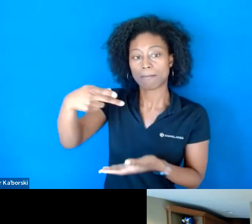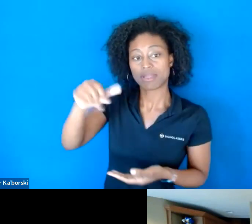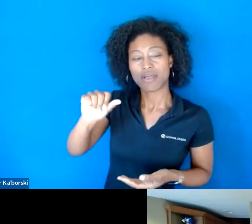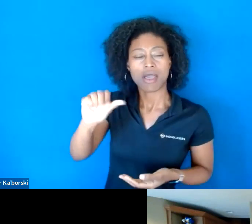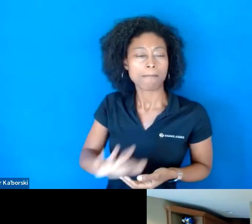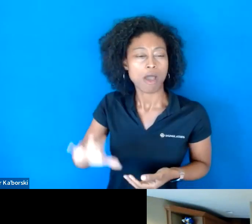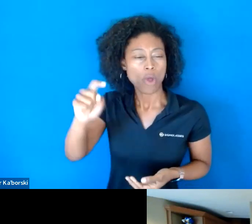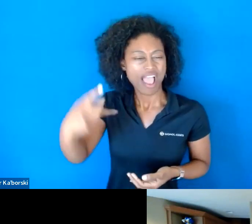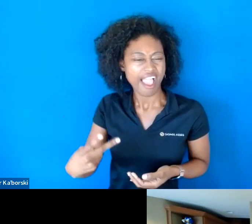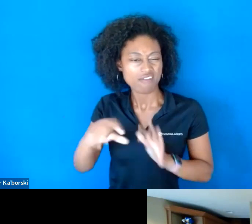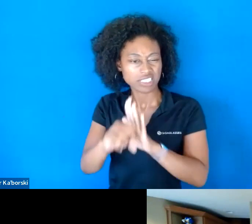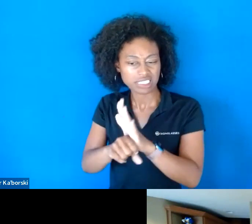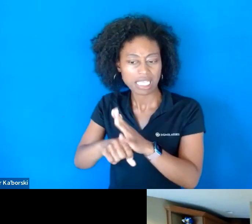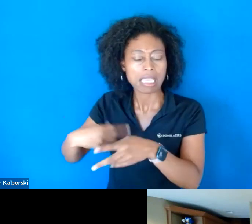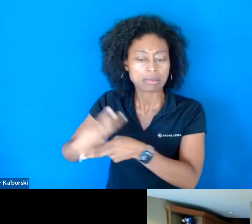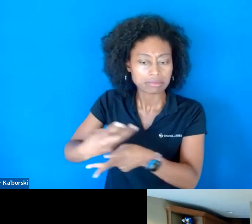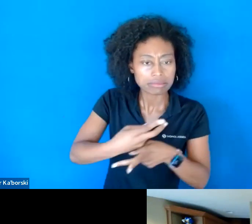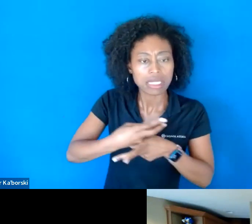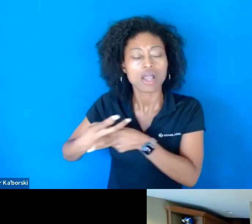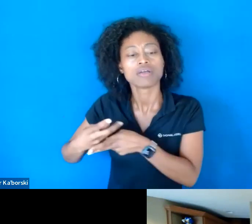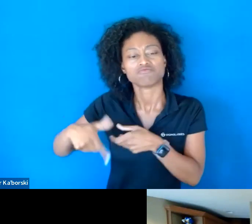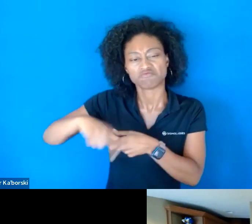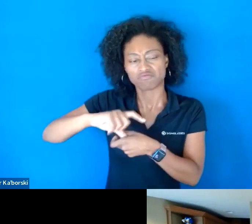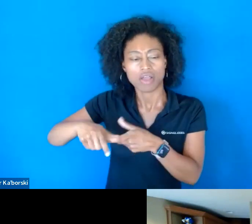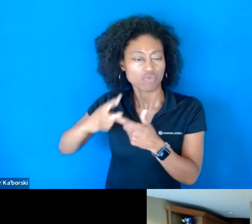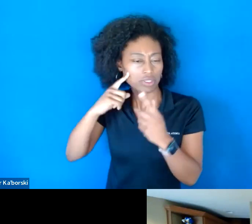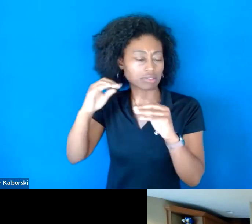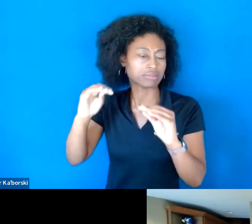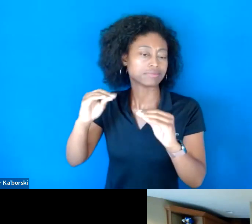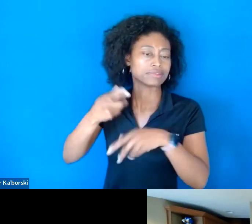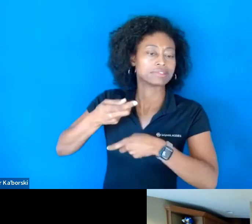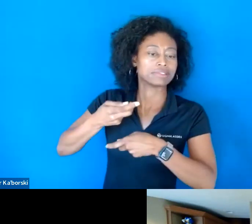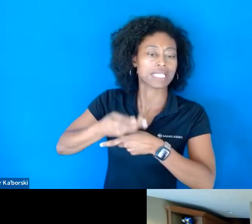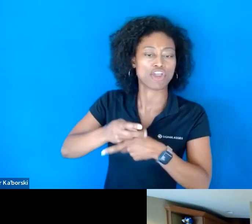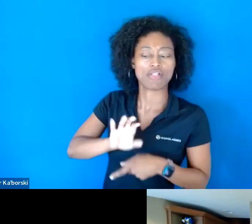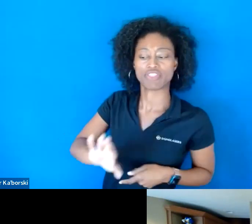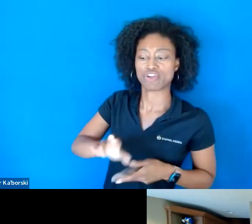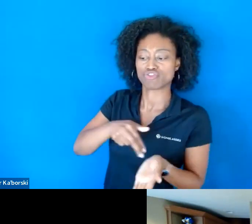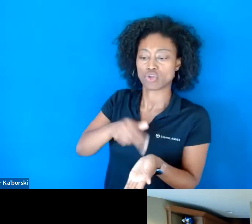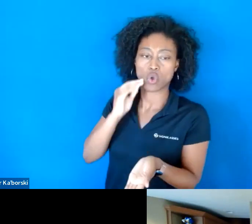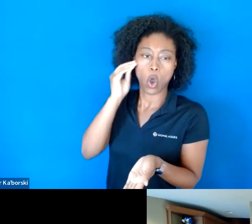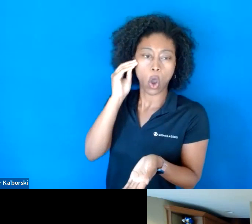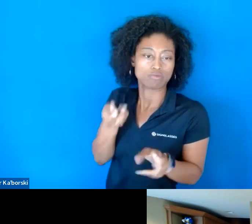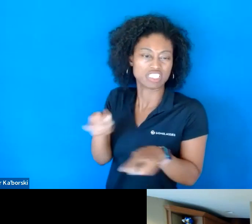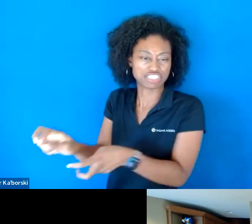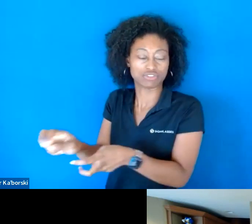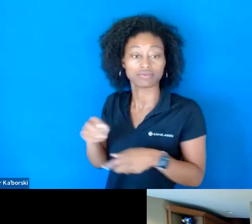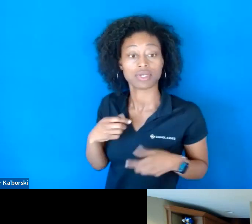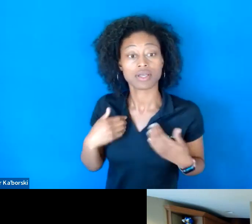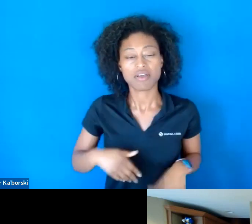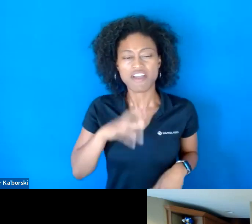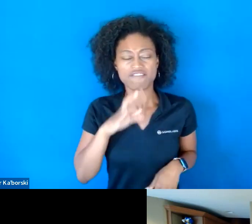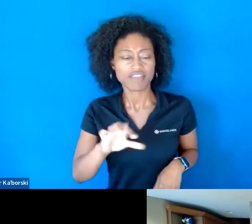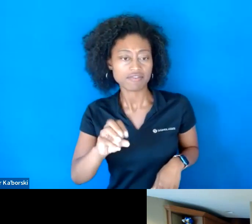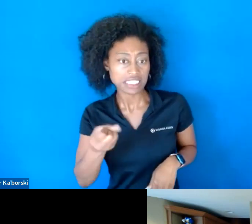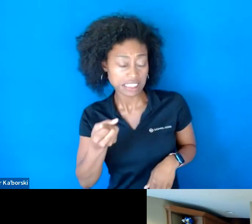of the state with nursing home transition. I am a 50-some-year-old Caucasian woman with white